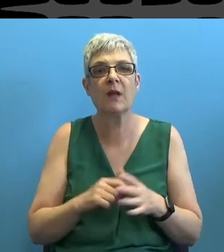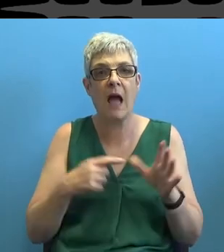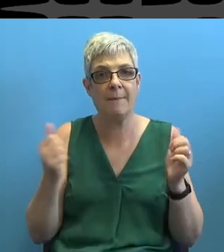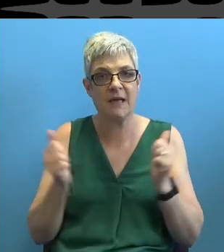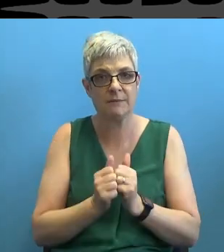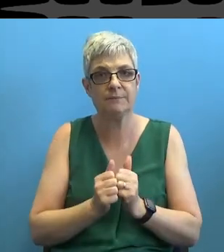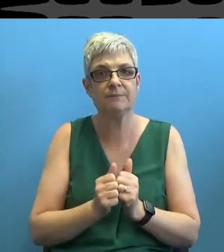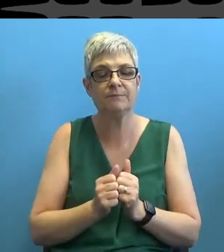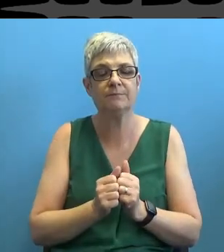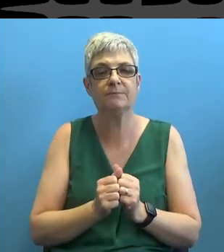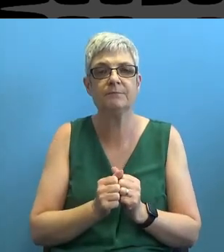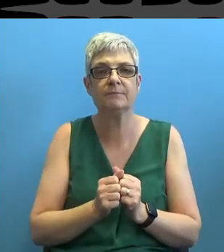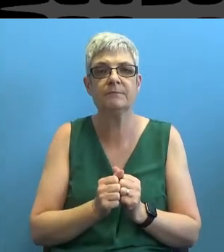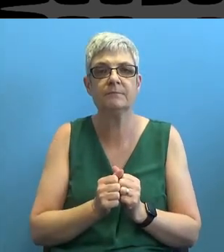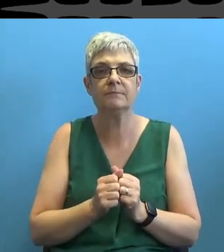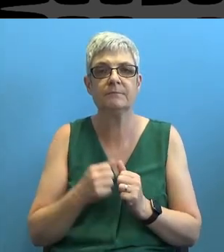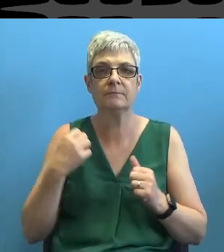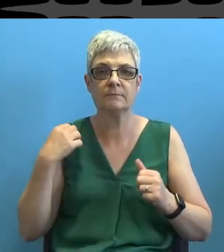Amen.